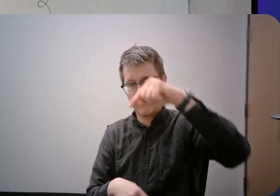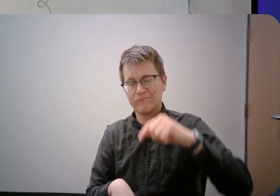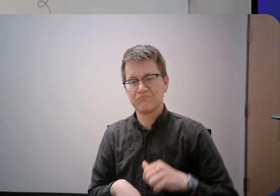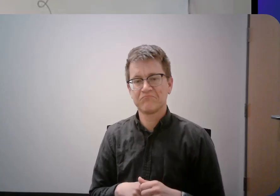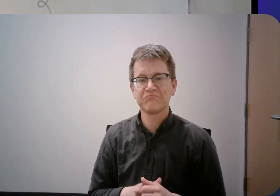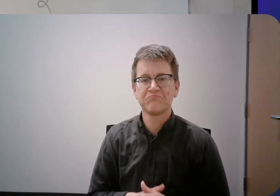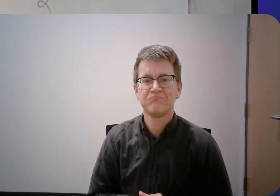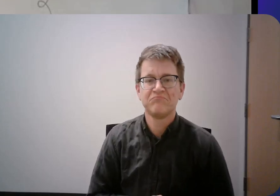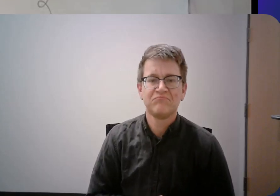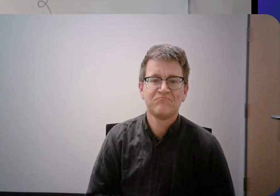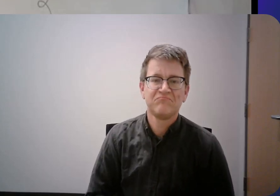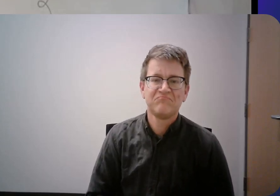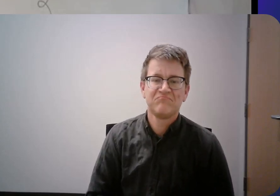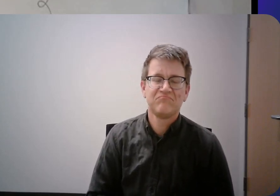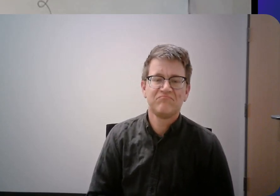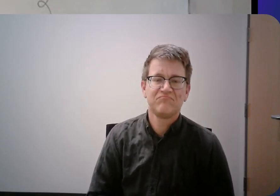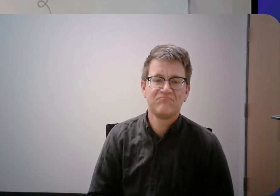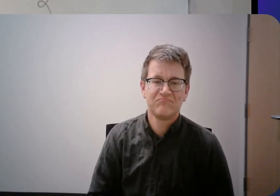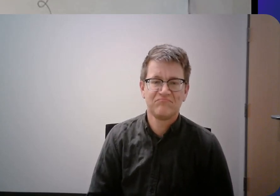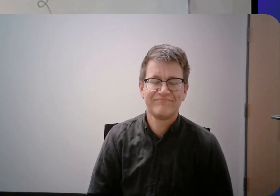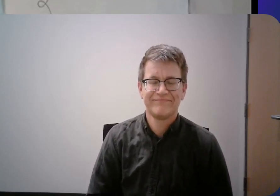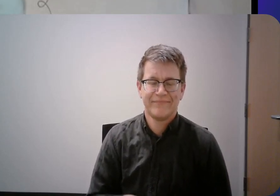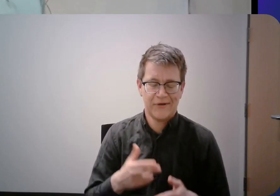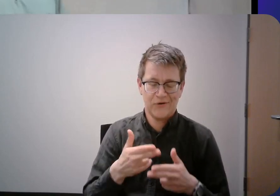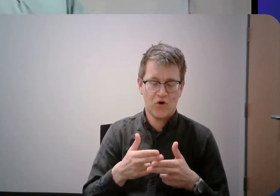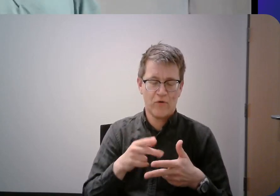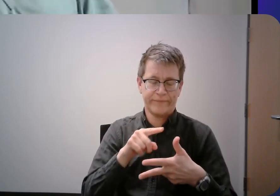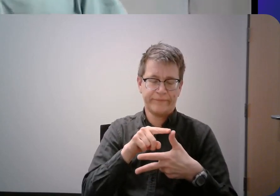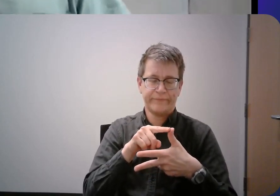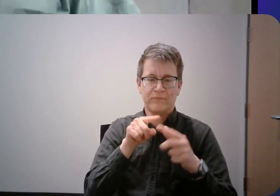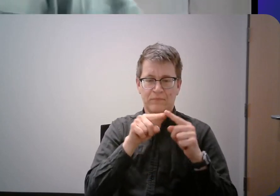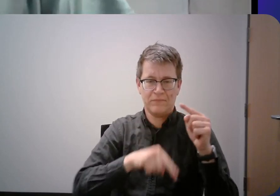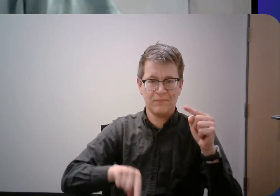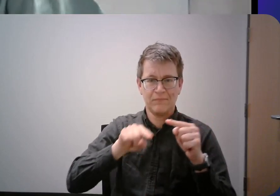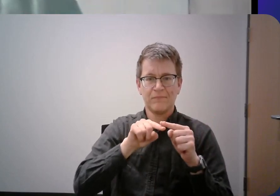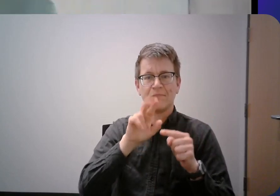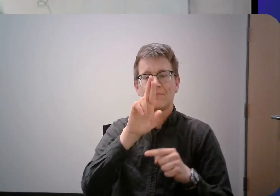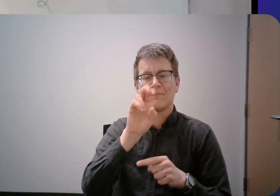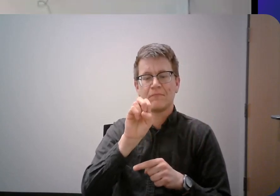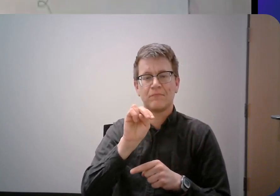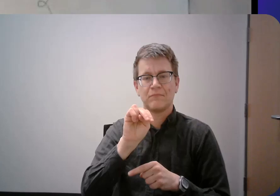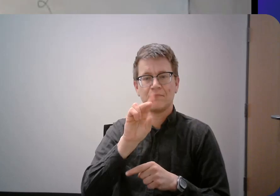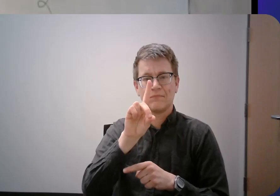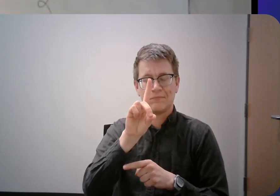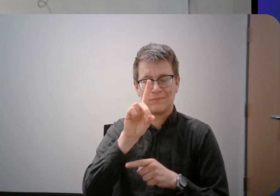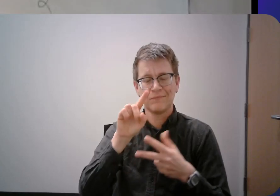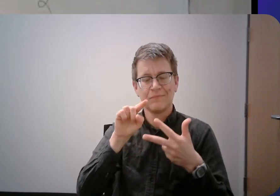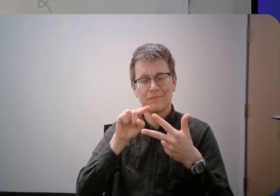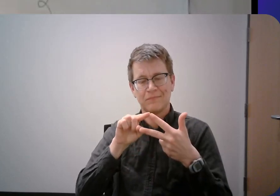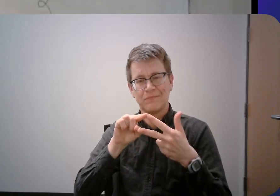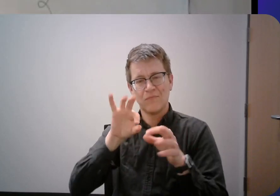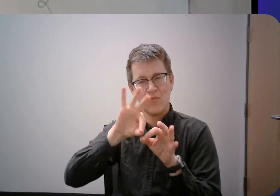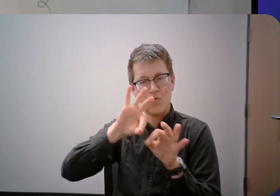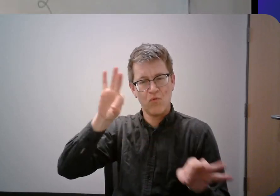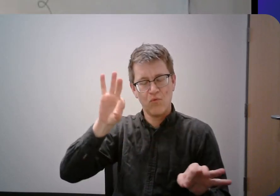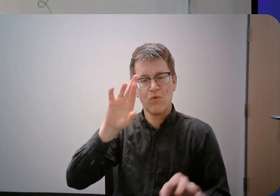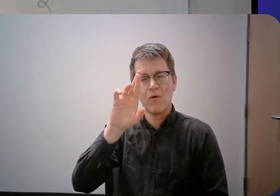Obviously, life wouldn't be quite so easy. So it has to be just a little bit more complicated, and we have to give these things medical names.